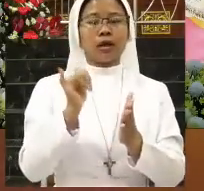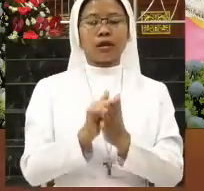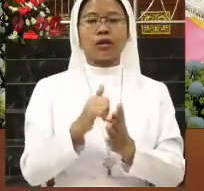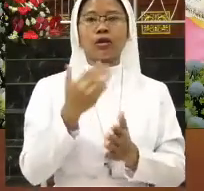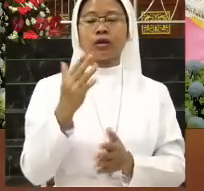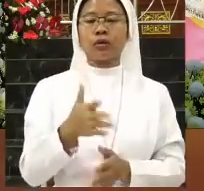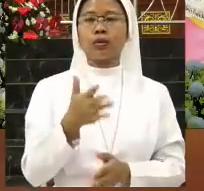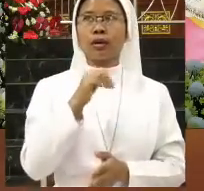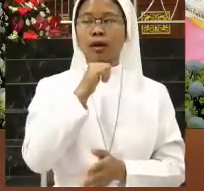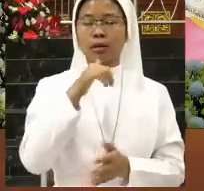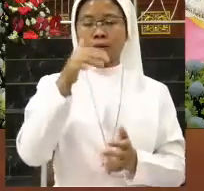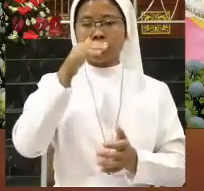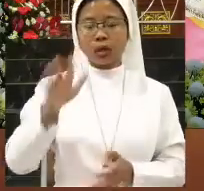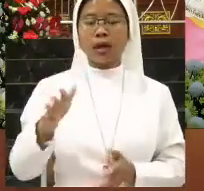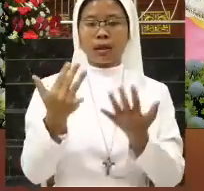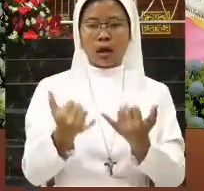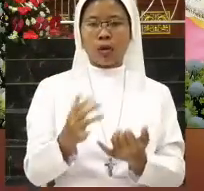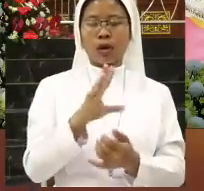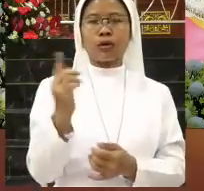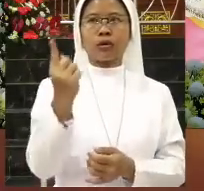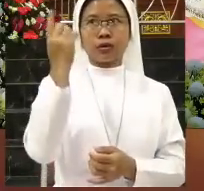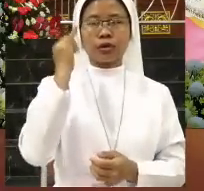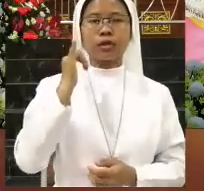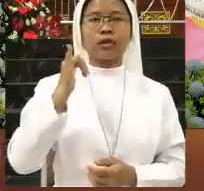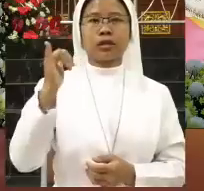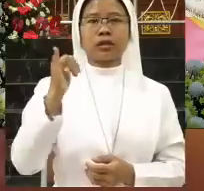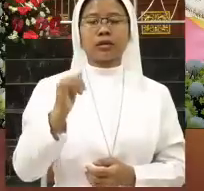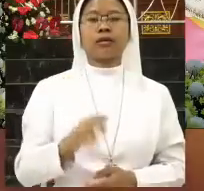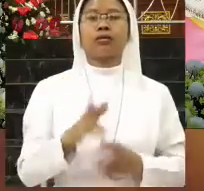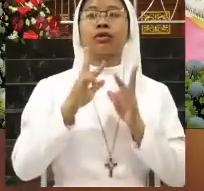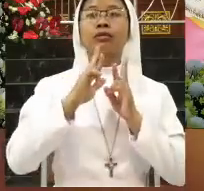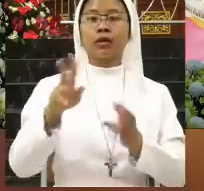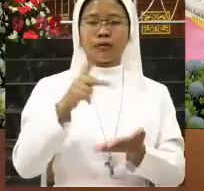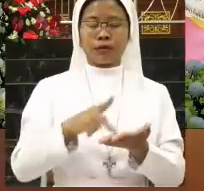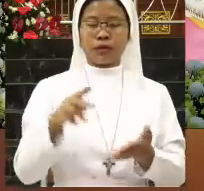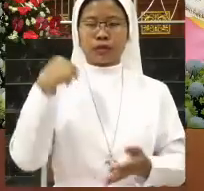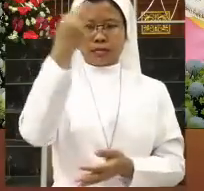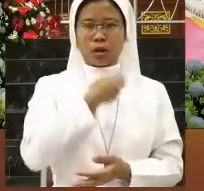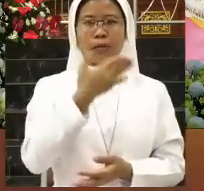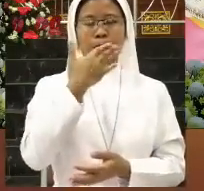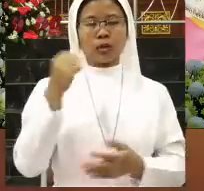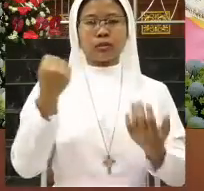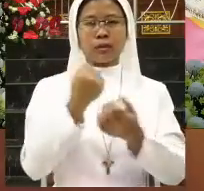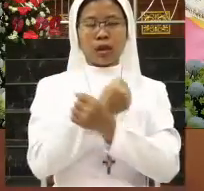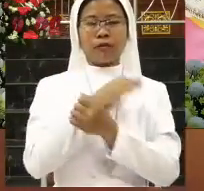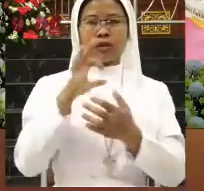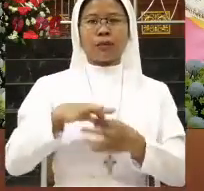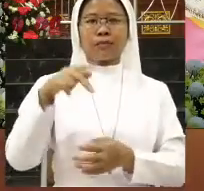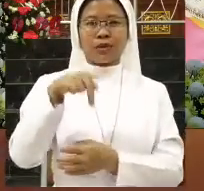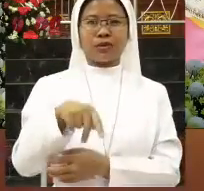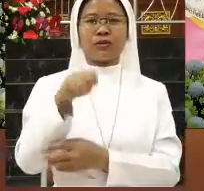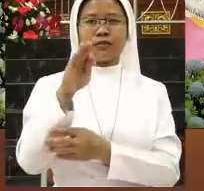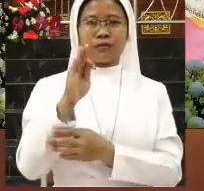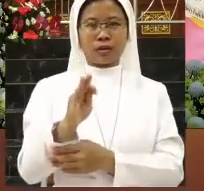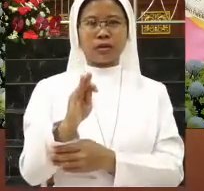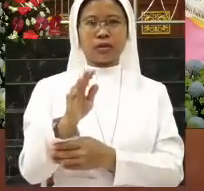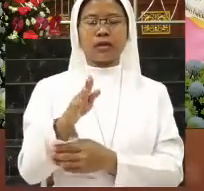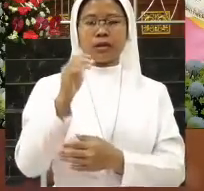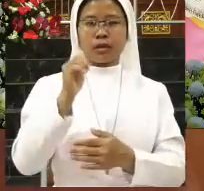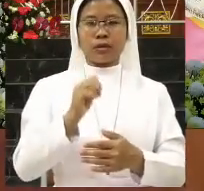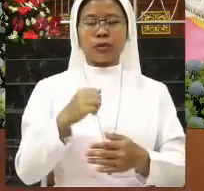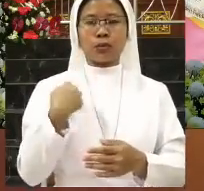reject now and through all eternity. O Virgin Mary, most beloved of Peñafrancia, thee we